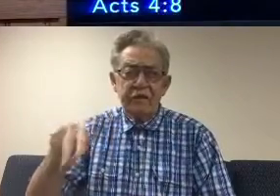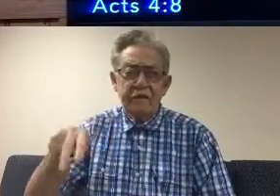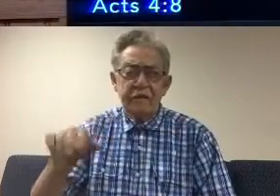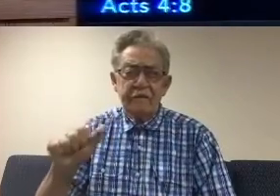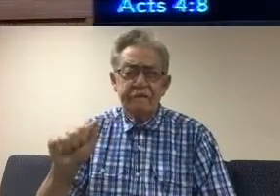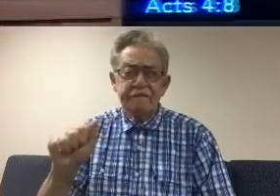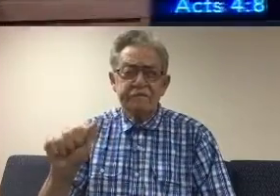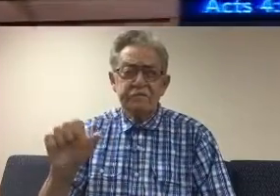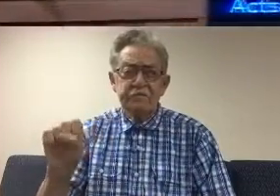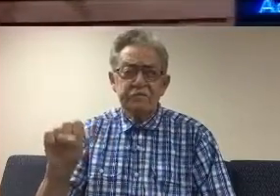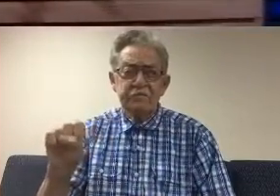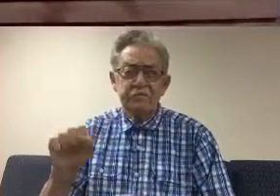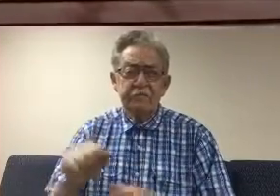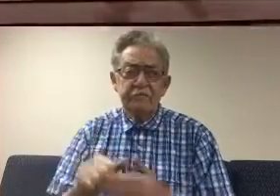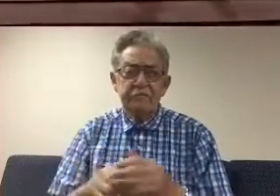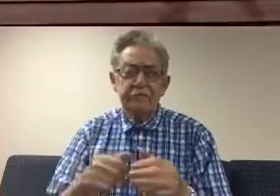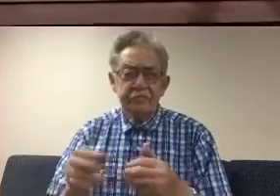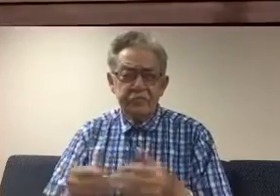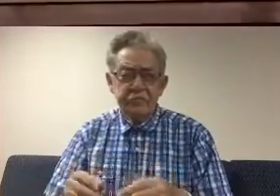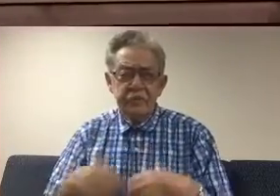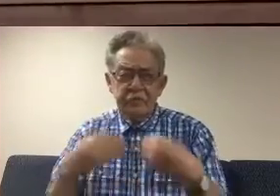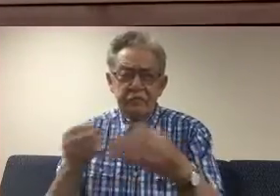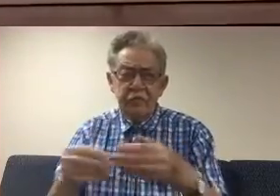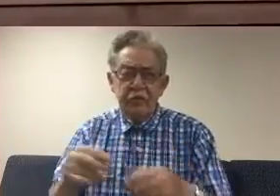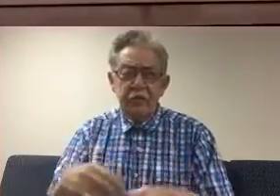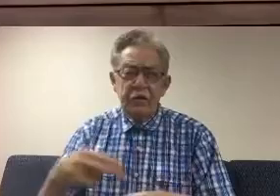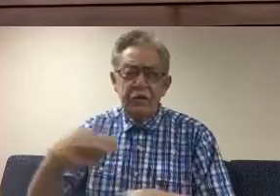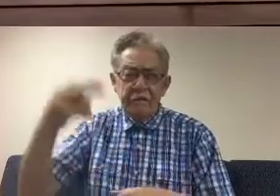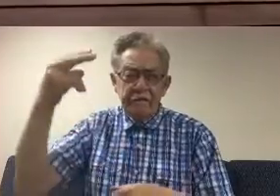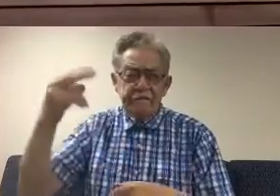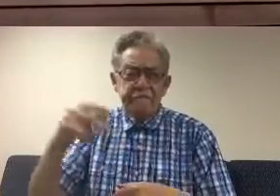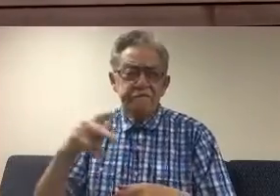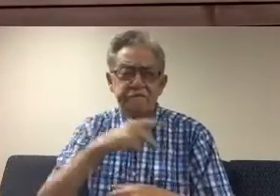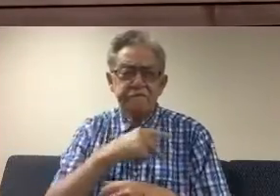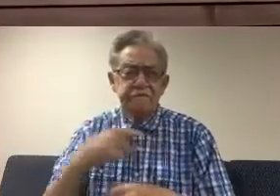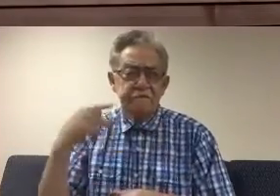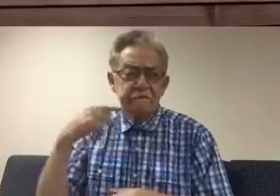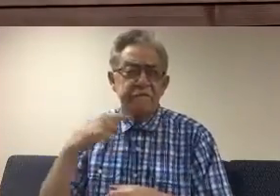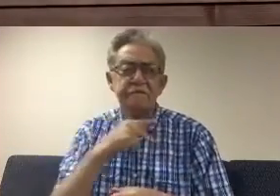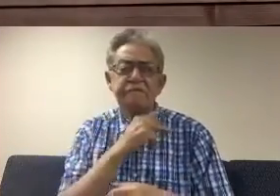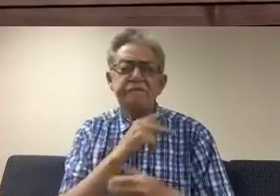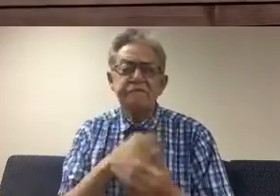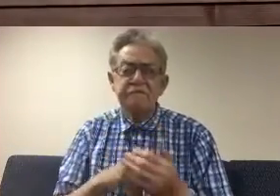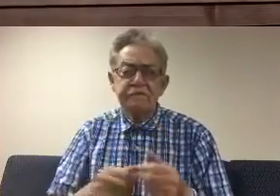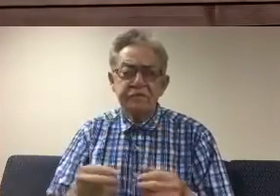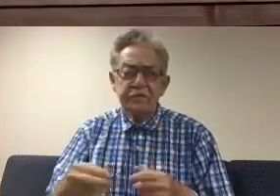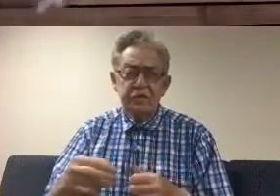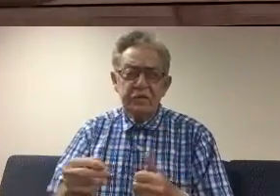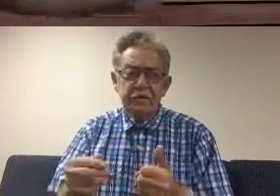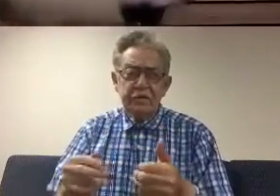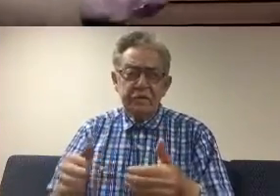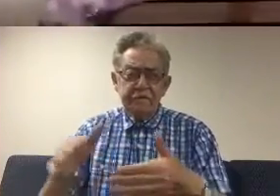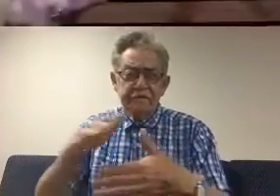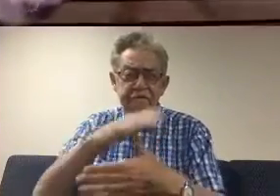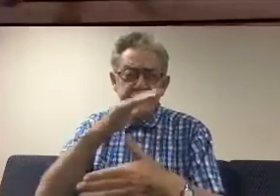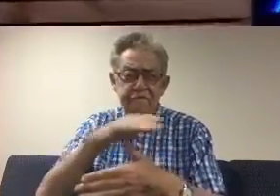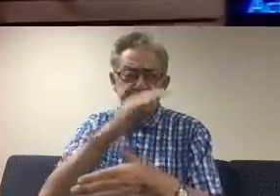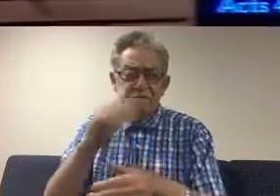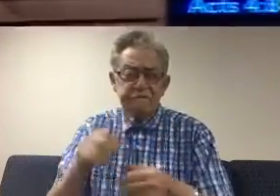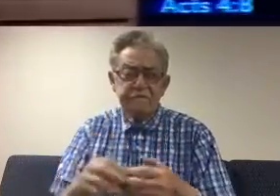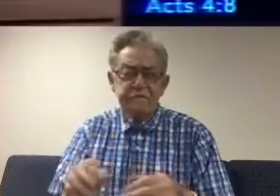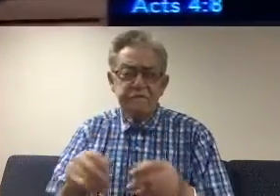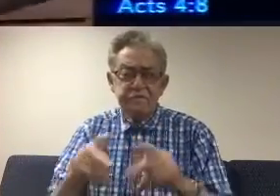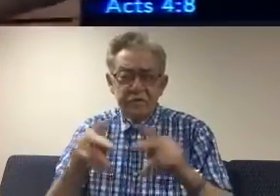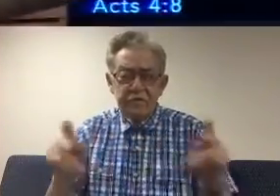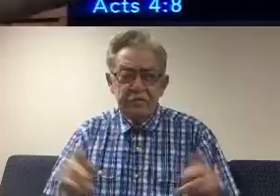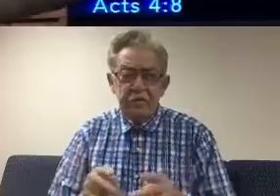high priest during his lifetime. And that position, that's the highest ranking position outside of the Roman government